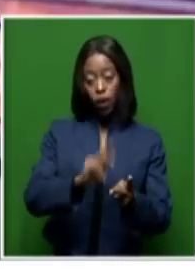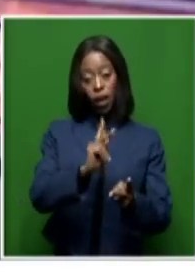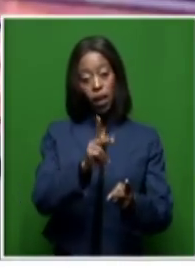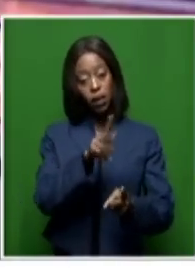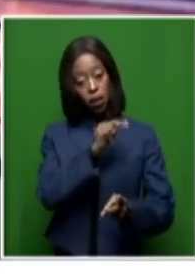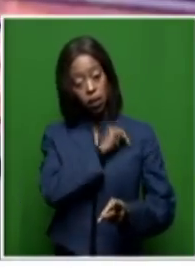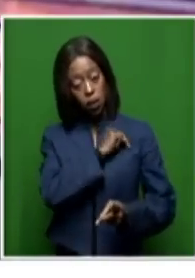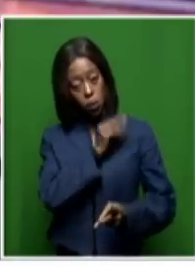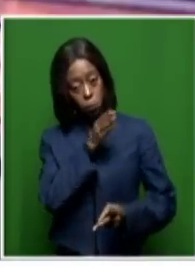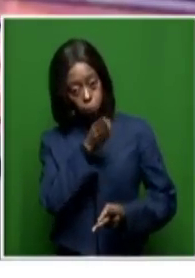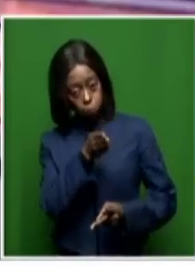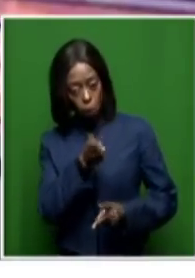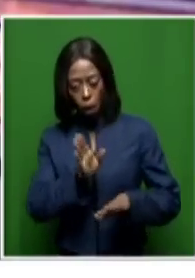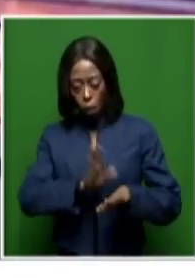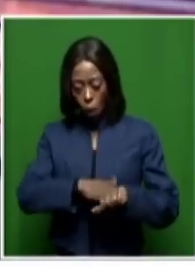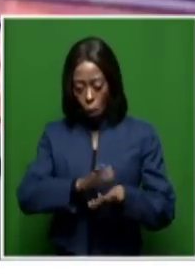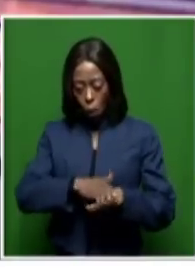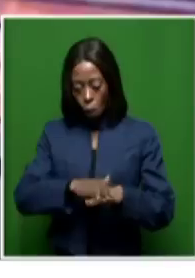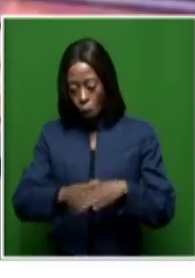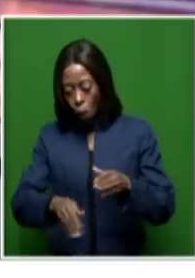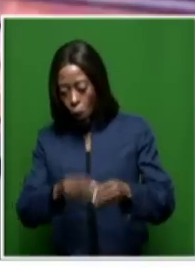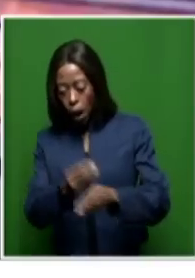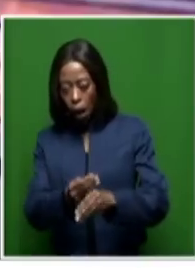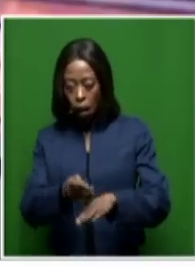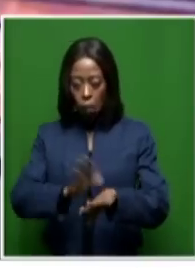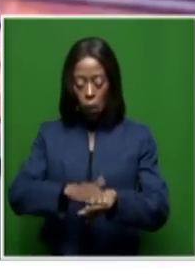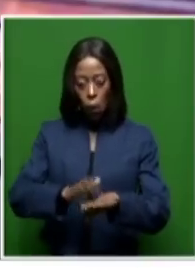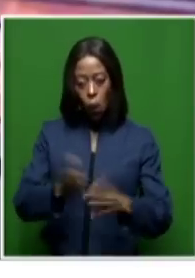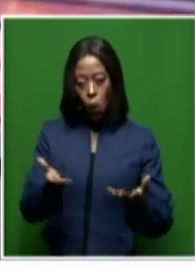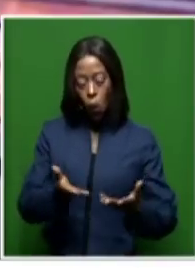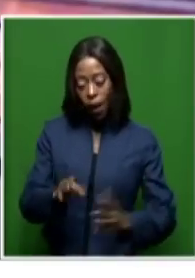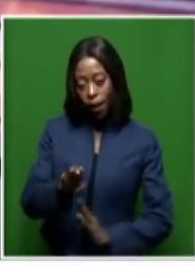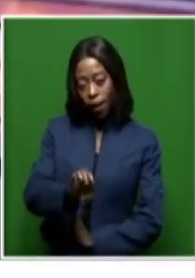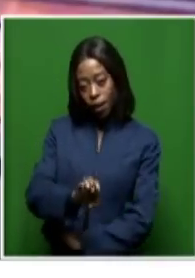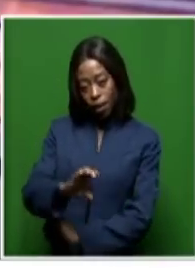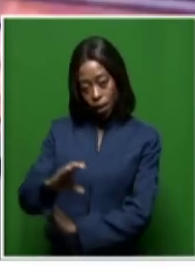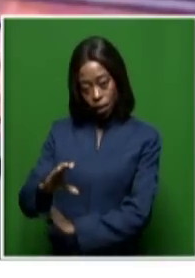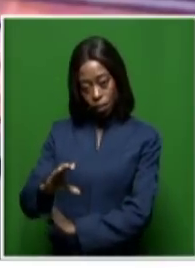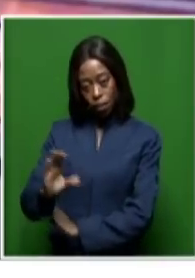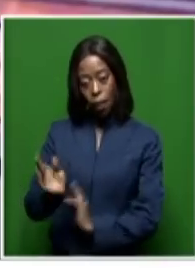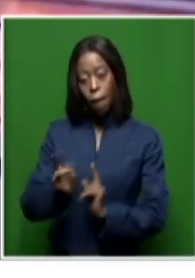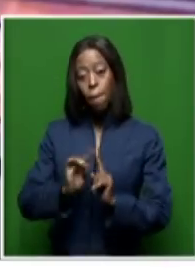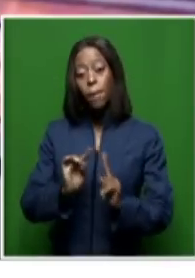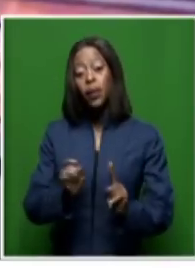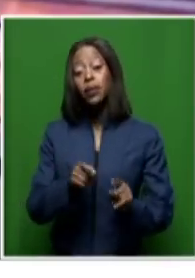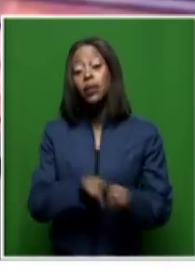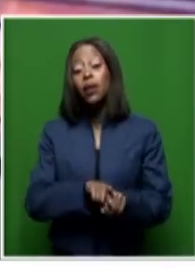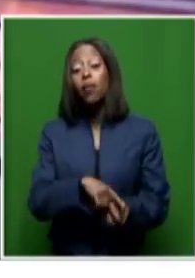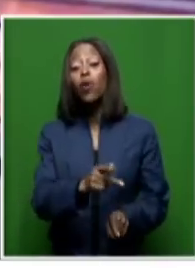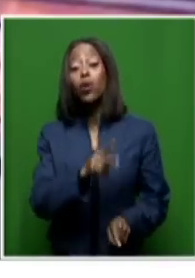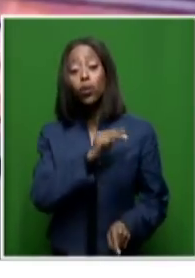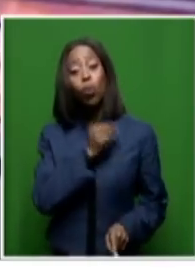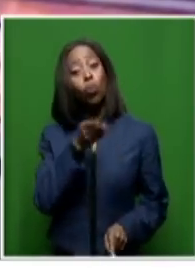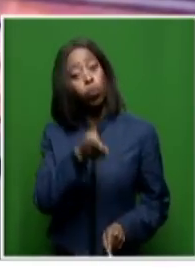KwaZulu-Natal. We're looking at deploying some in Eastern Cape. But KwaZulu-Natal, they are